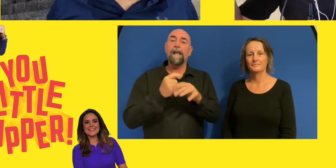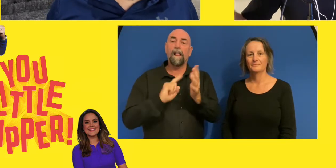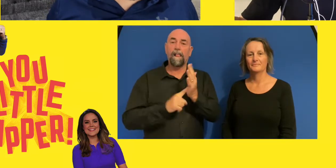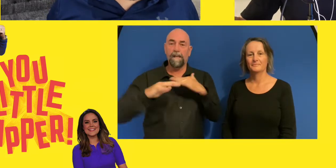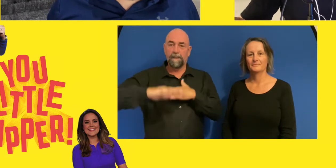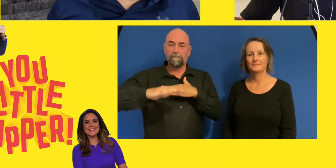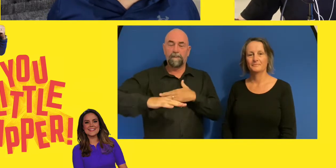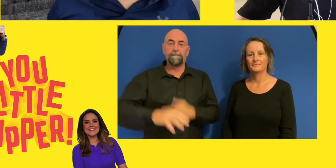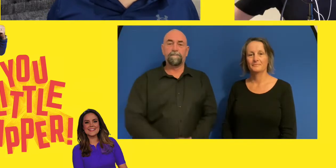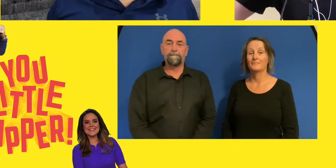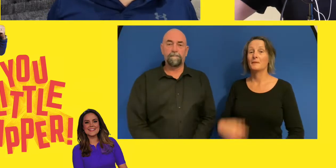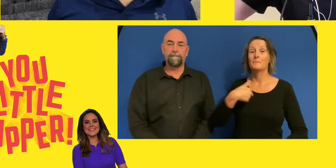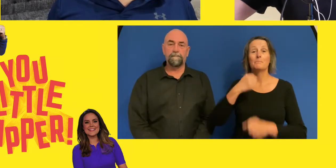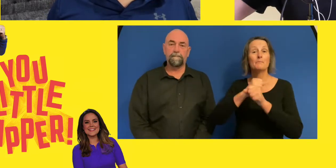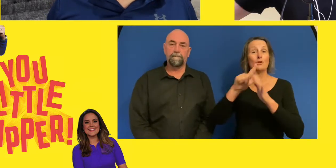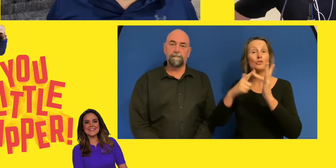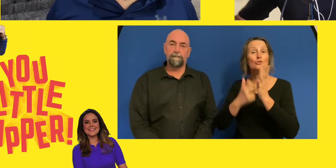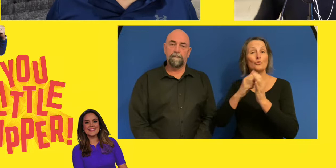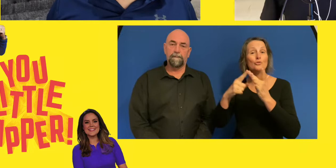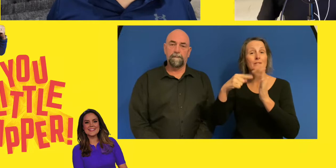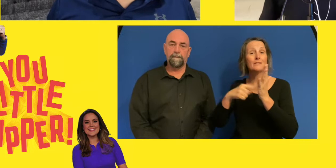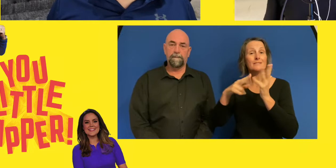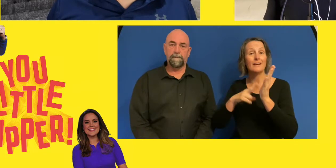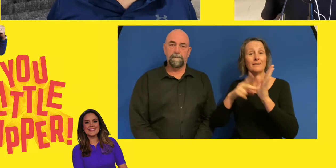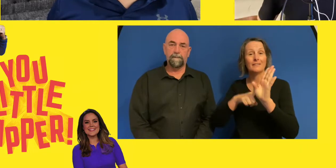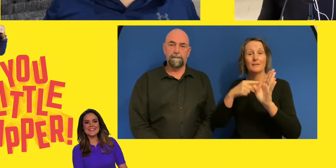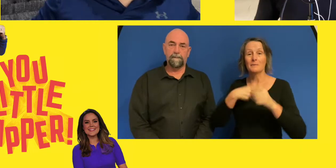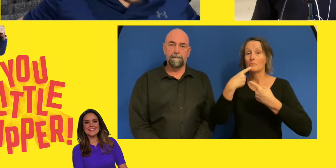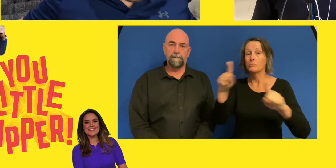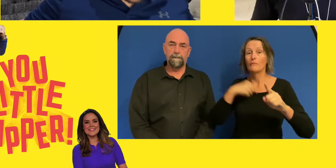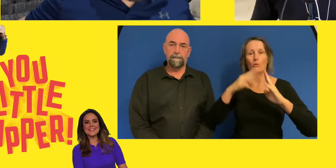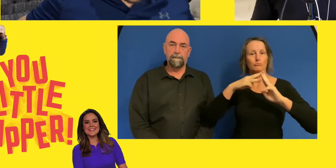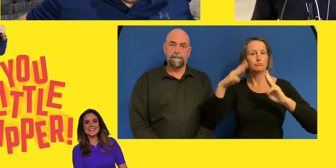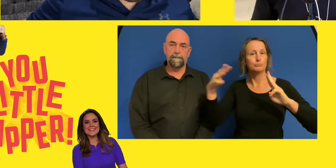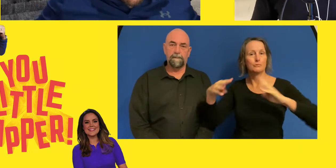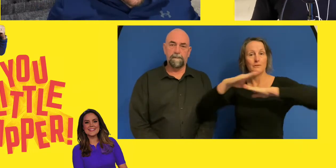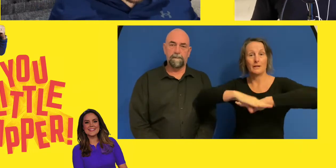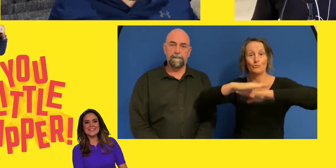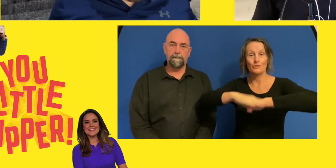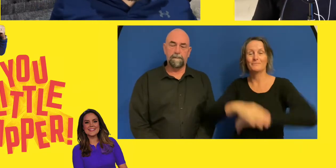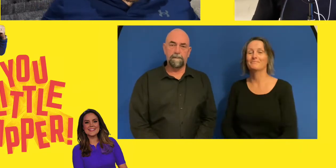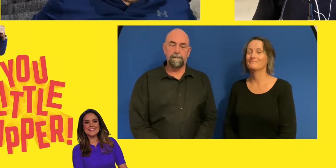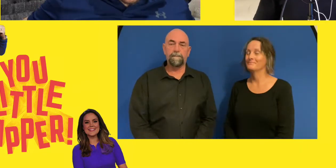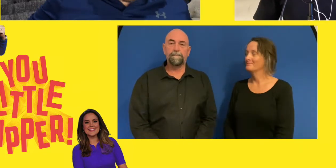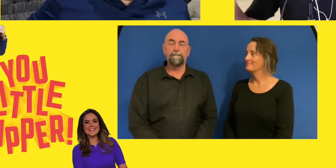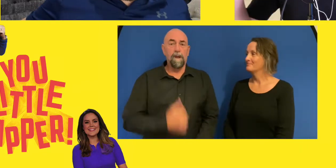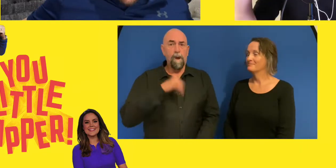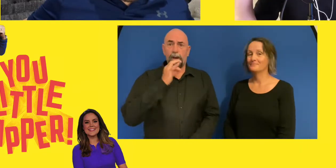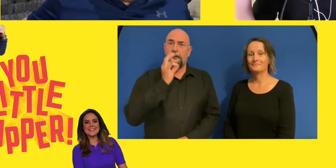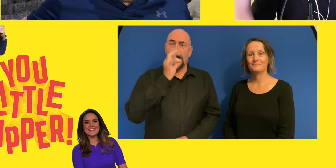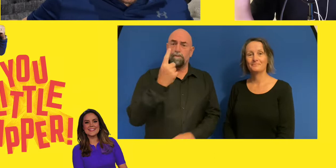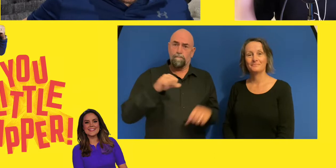slalom devotee, and I am broadcasting from Wurundjeri country. And on today's show, I asked the President of the